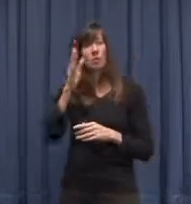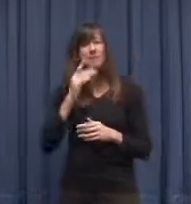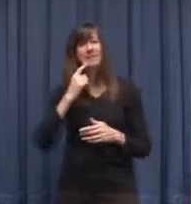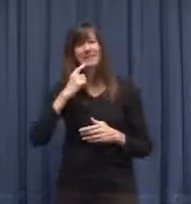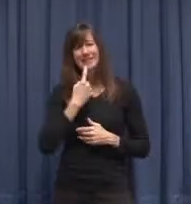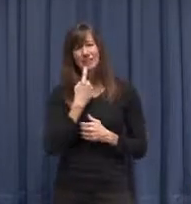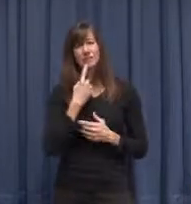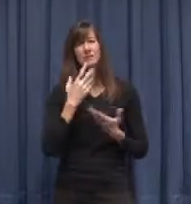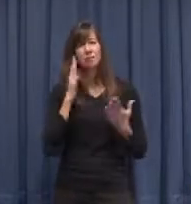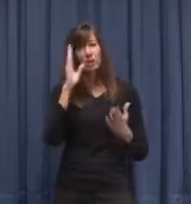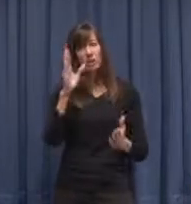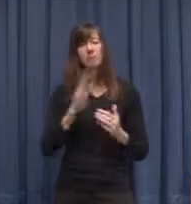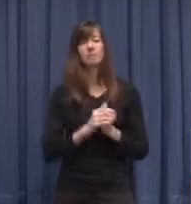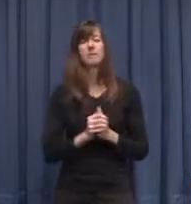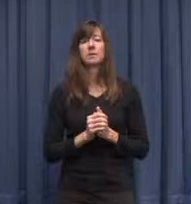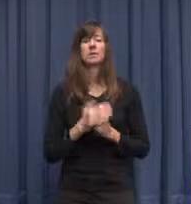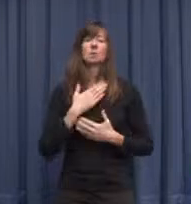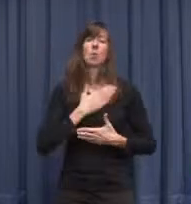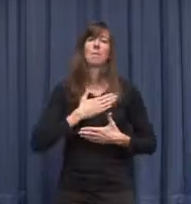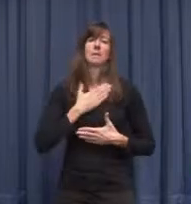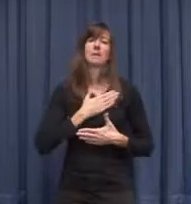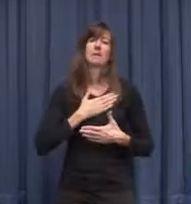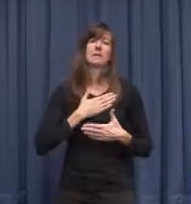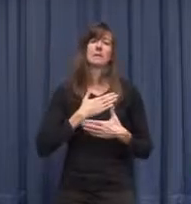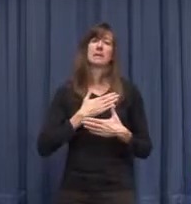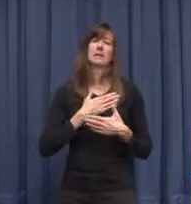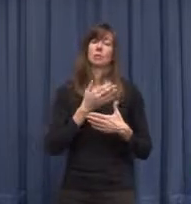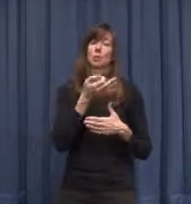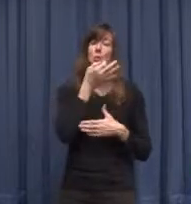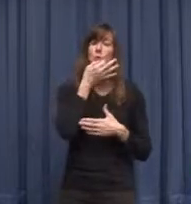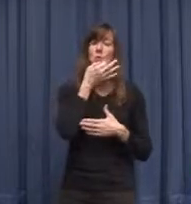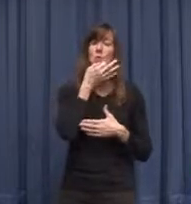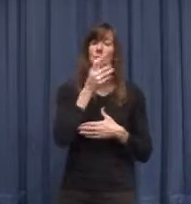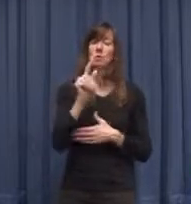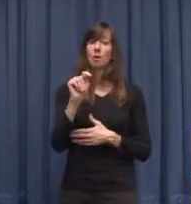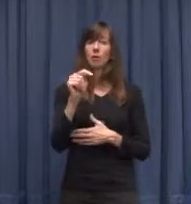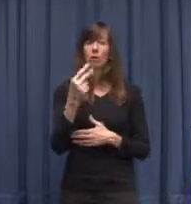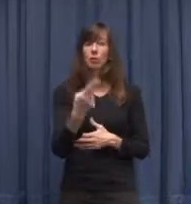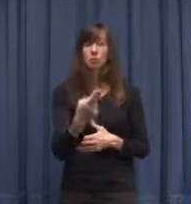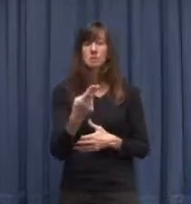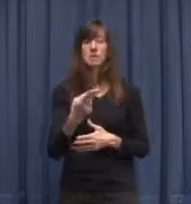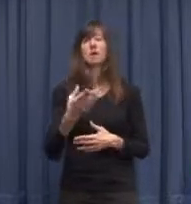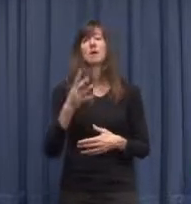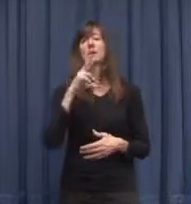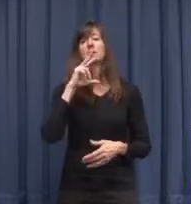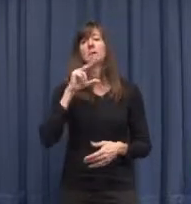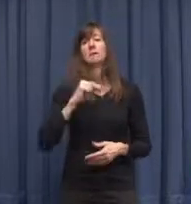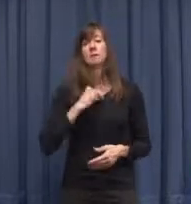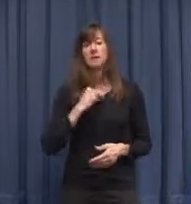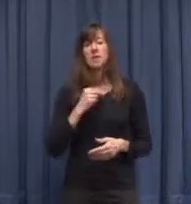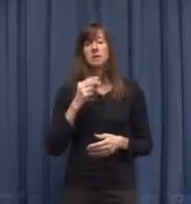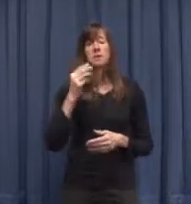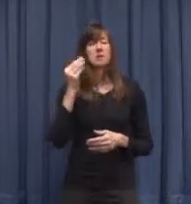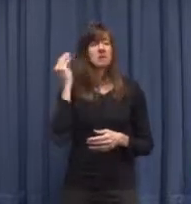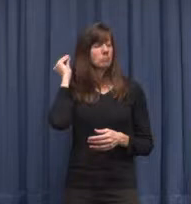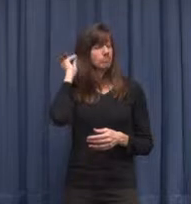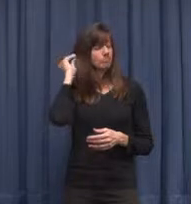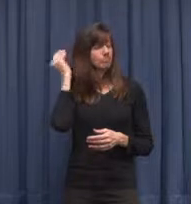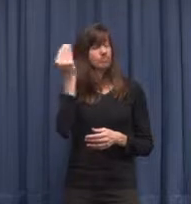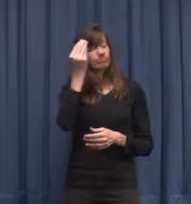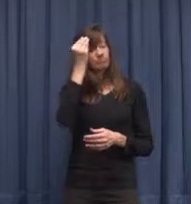going into Thursday, please keep that all in mind. I know how hard this has been. I